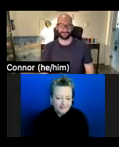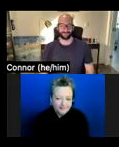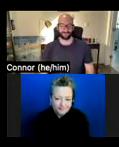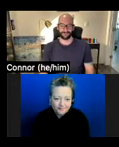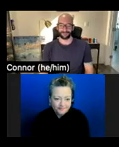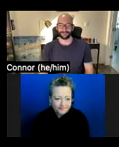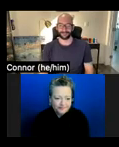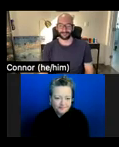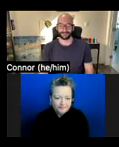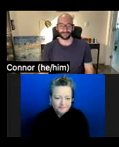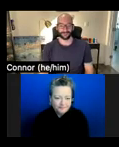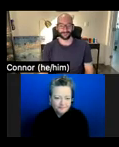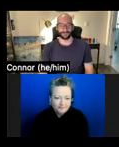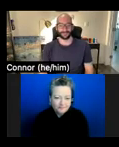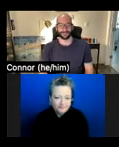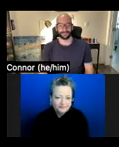feed.